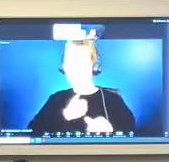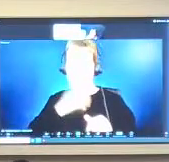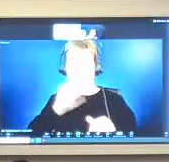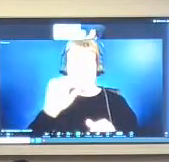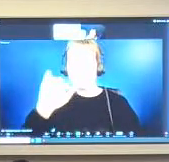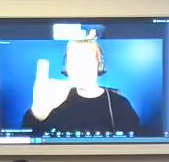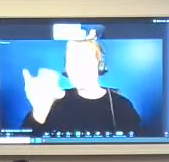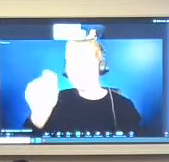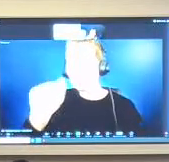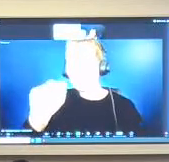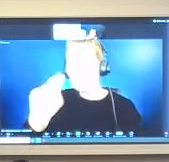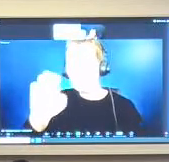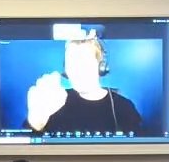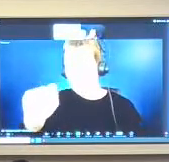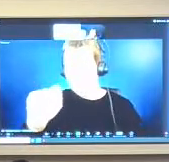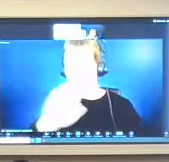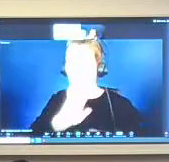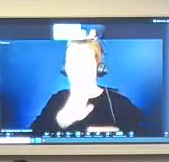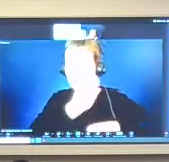the list together.